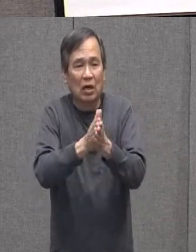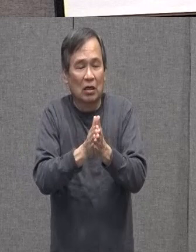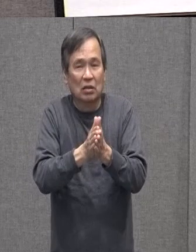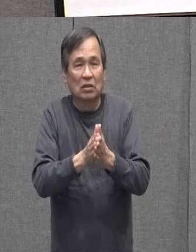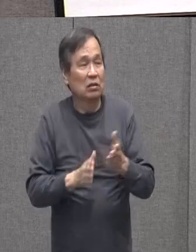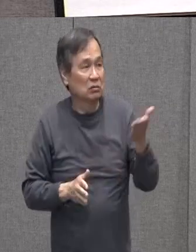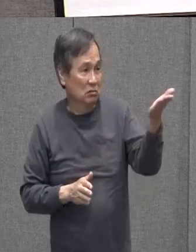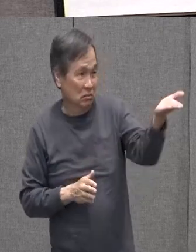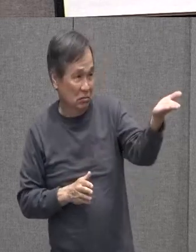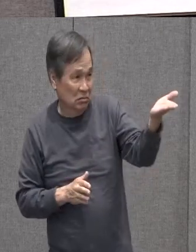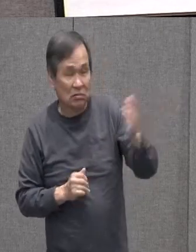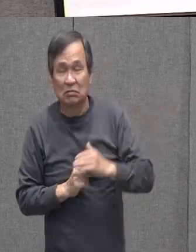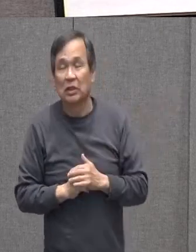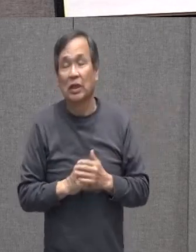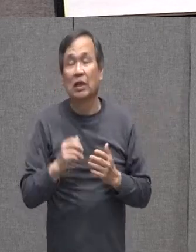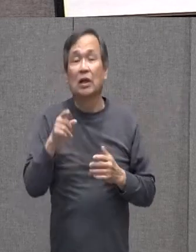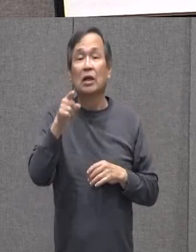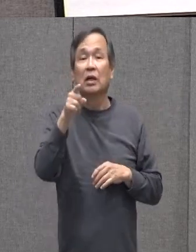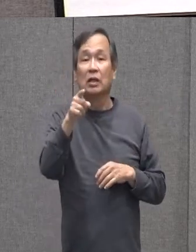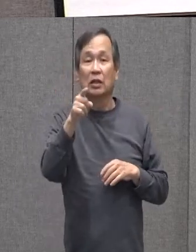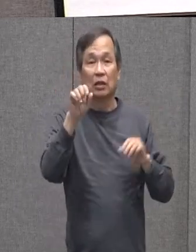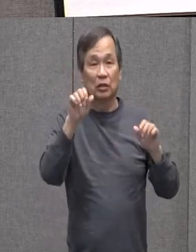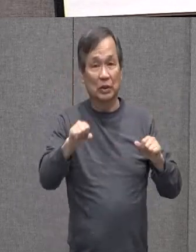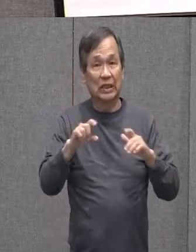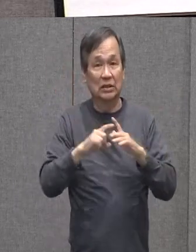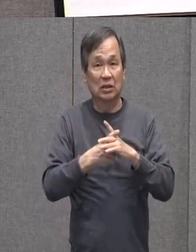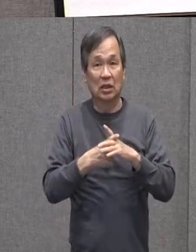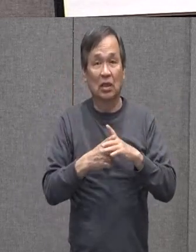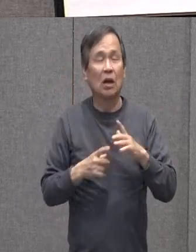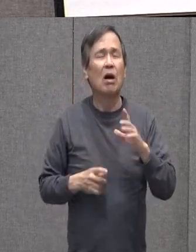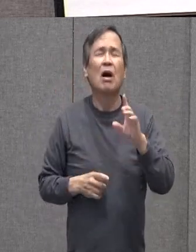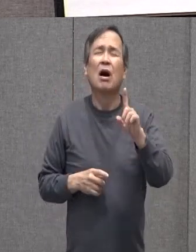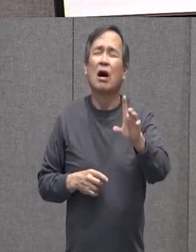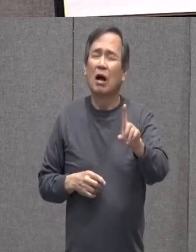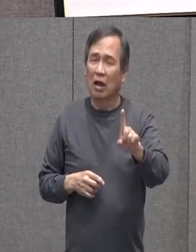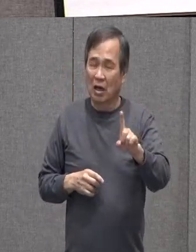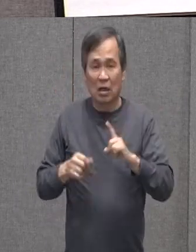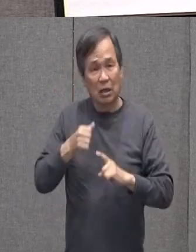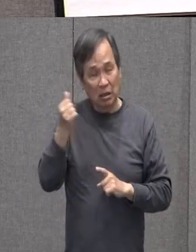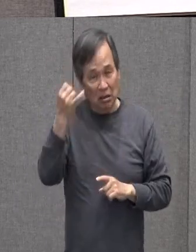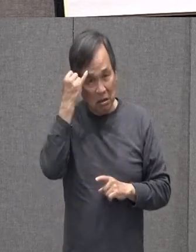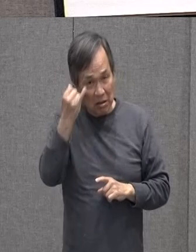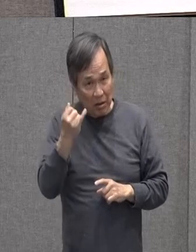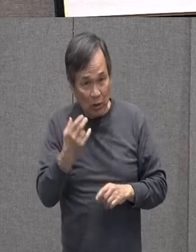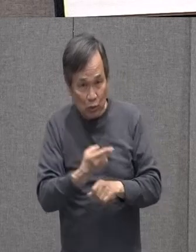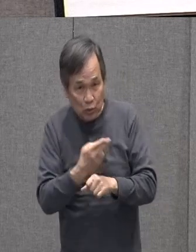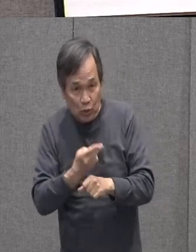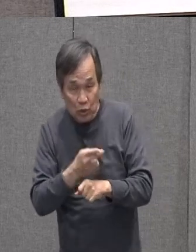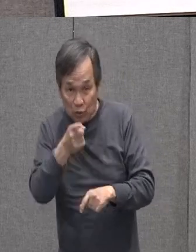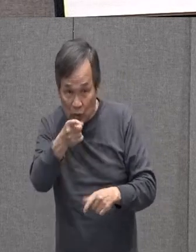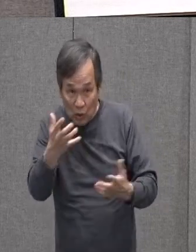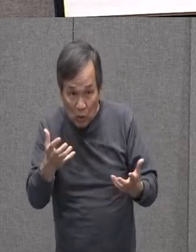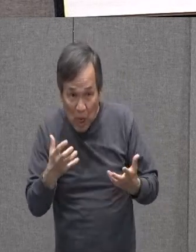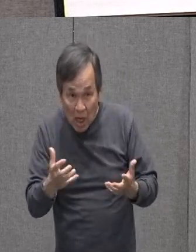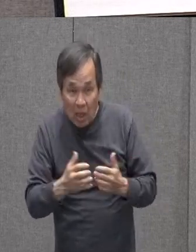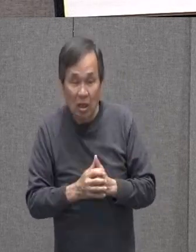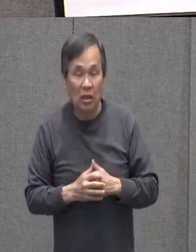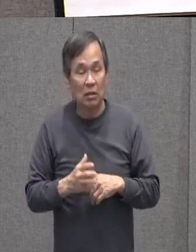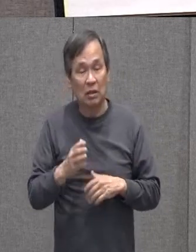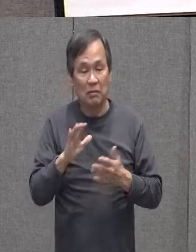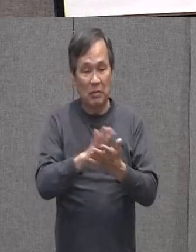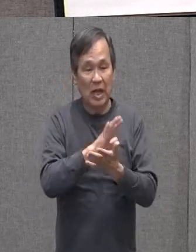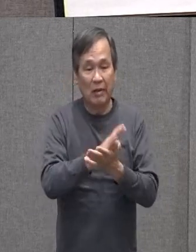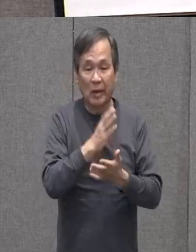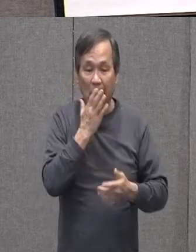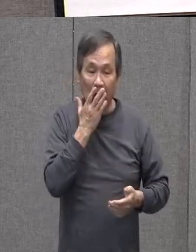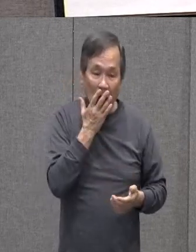our vocabulary words, and we could get started. The only other things that you could use today, if you would like, would be some colored paper,